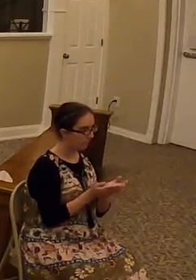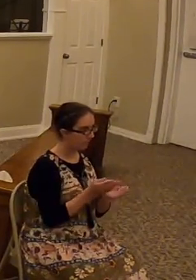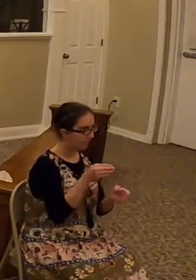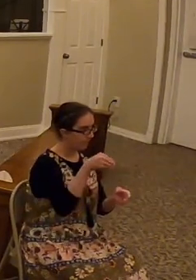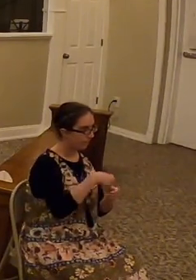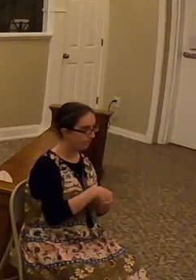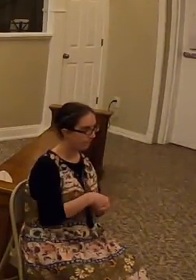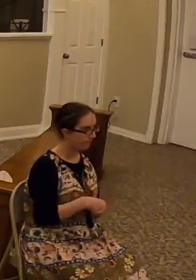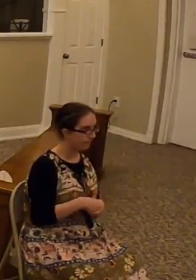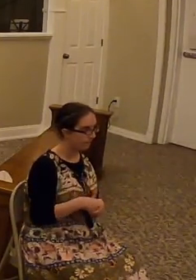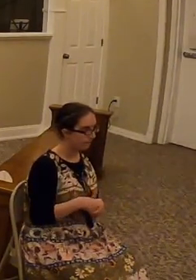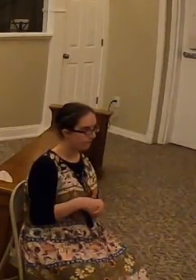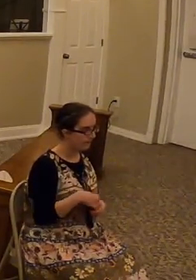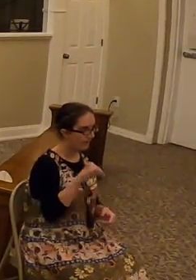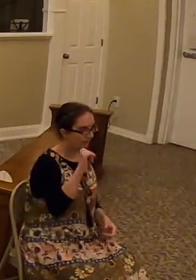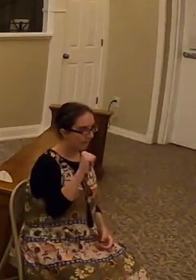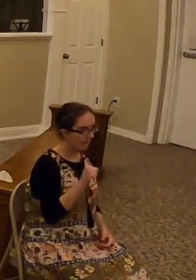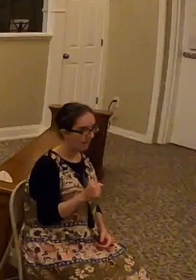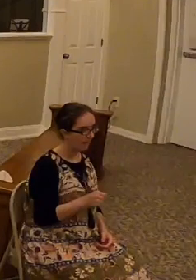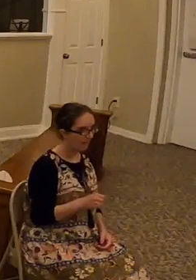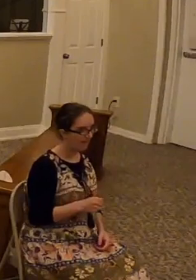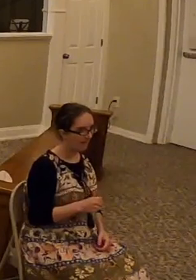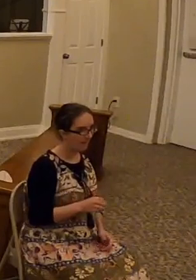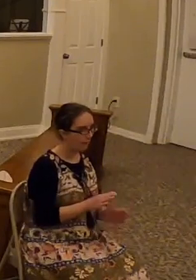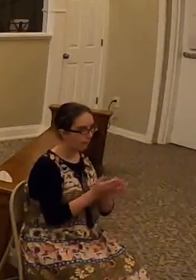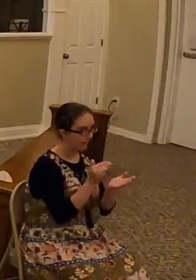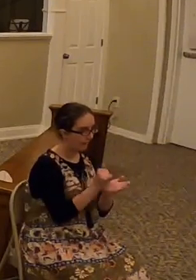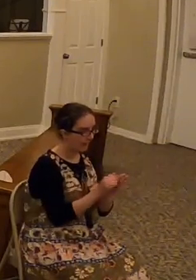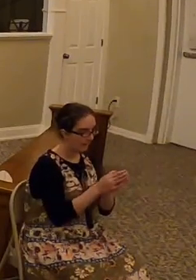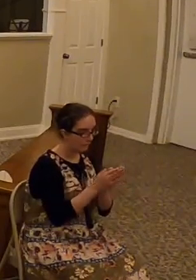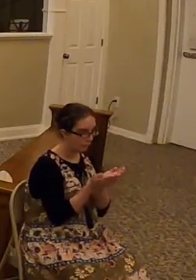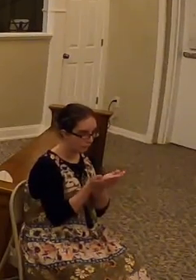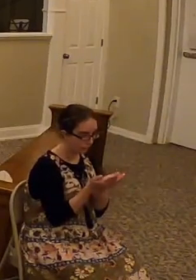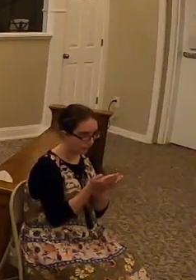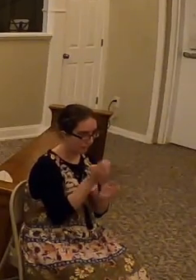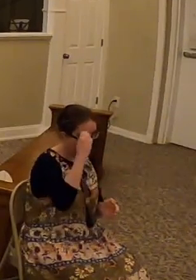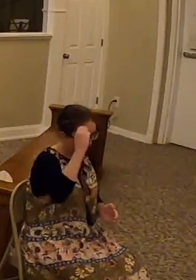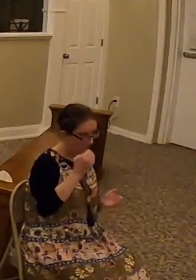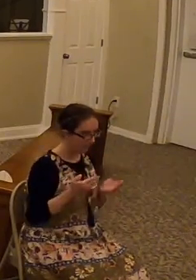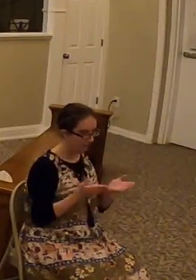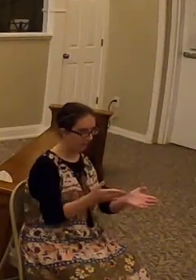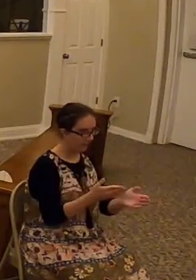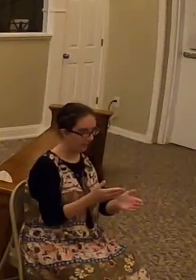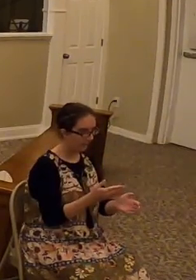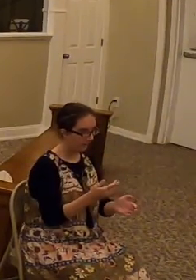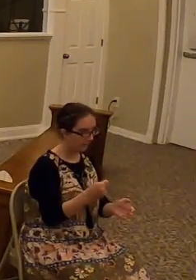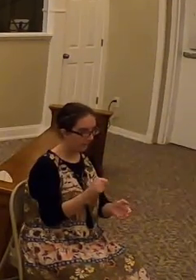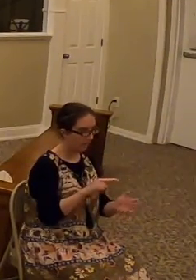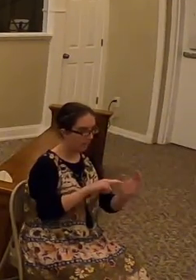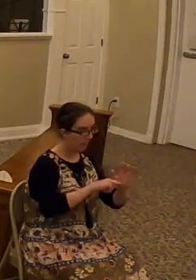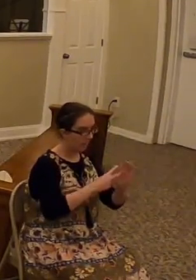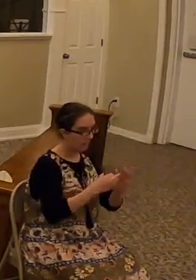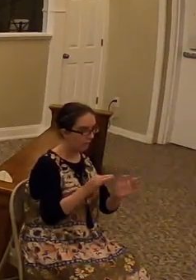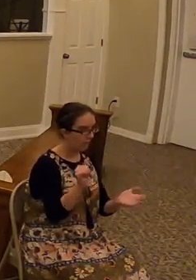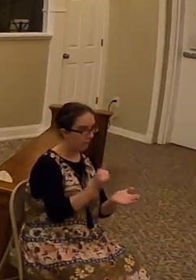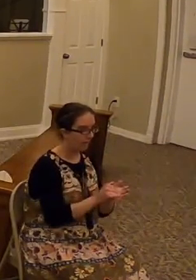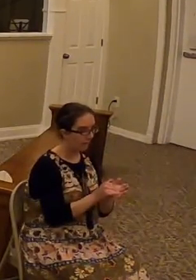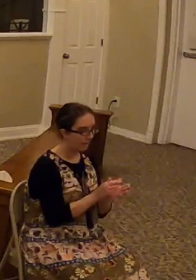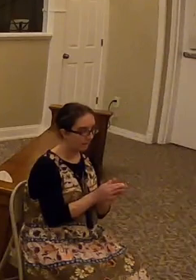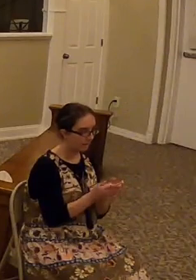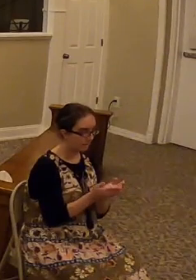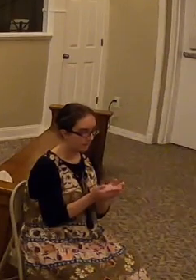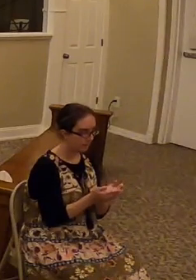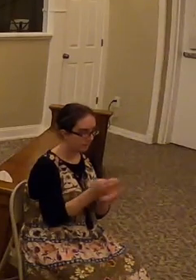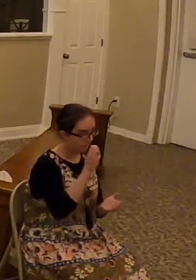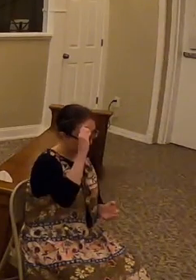was in. And I think he was in Isaiah, if I make no mistake. He read that scripture, and he gave him the meaning of that scripture, and